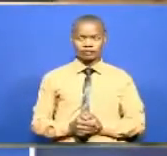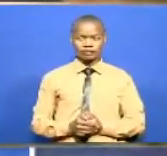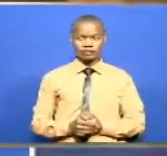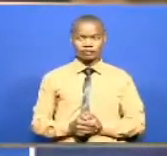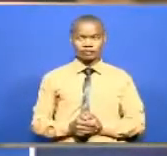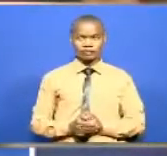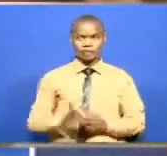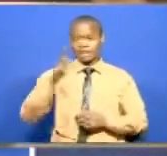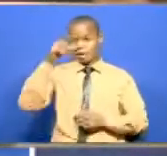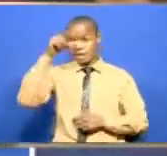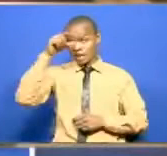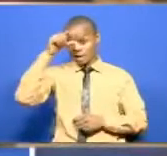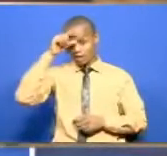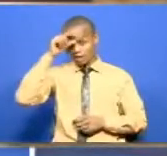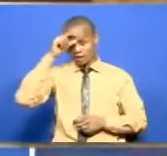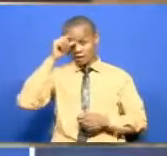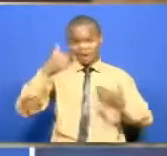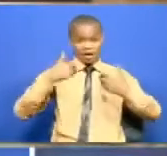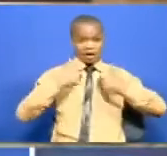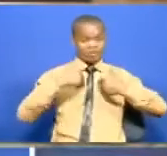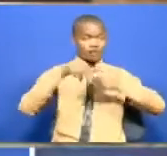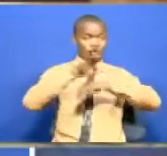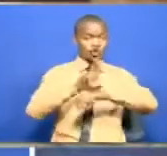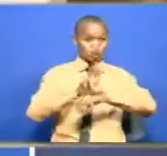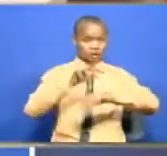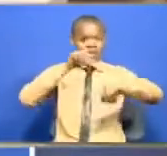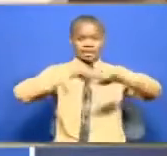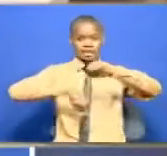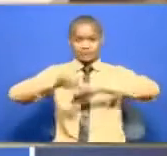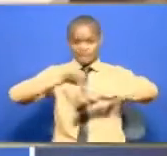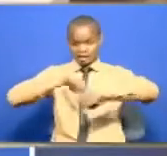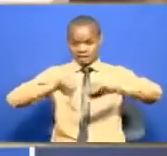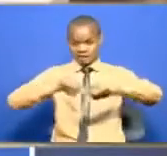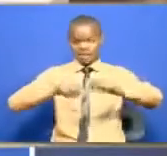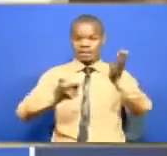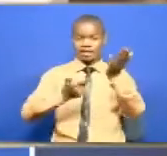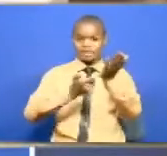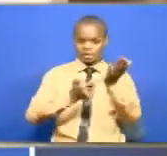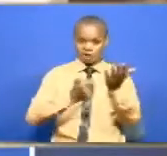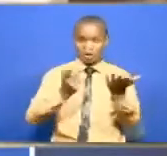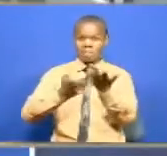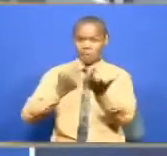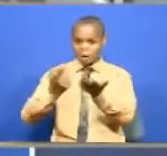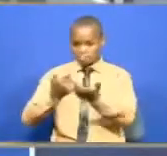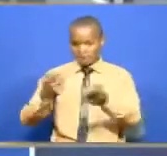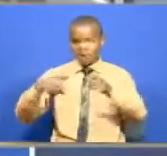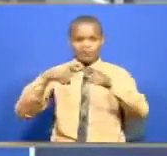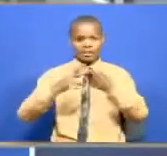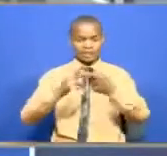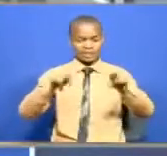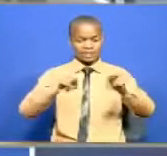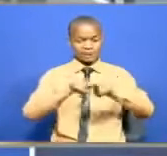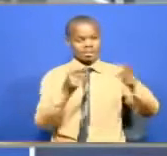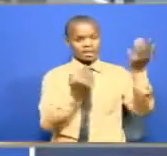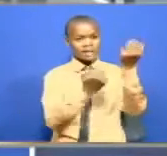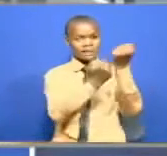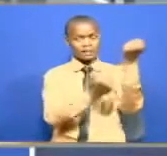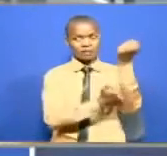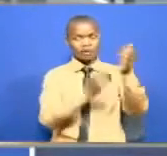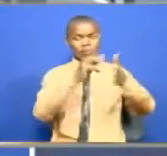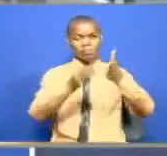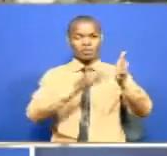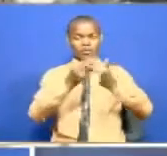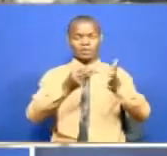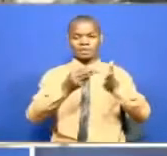The government has prioritized science, technology, engineering and mathematics under the Big Four agenda to support the manufacturing agenda as